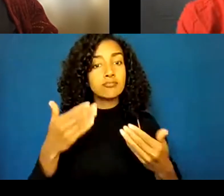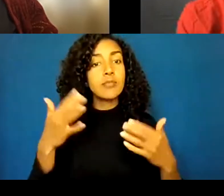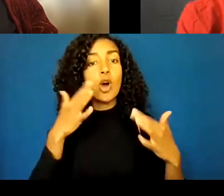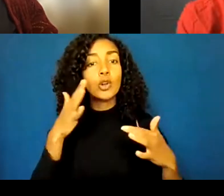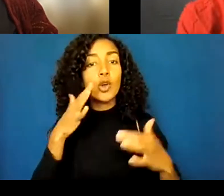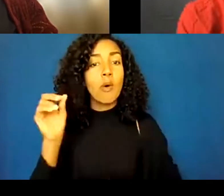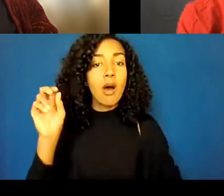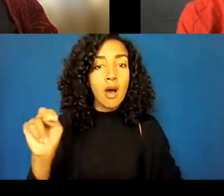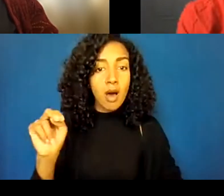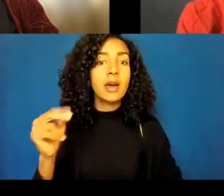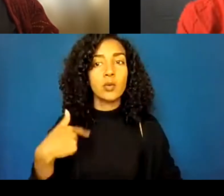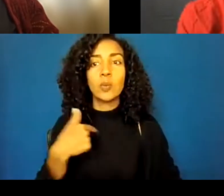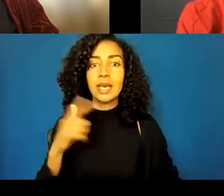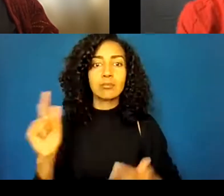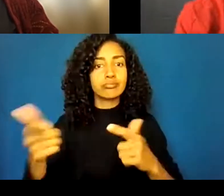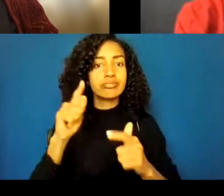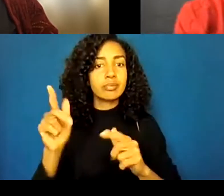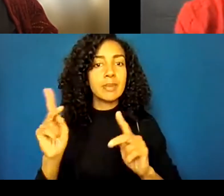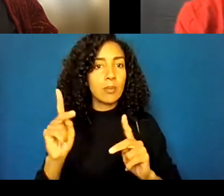answer.